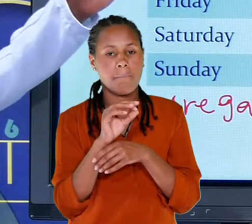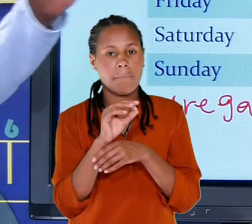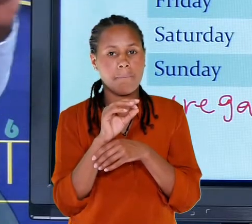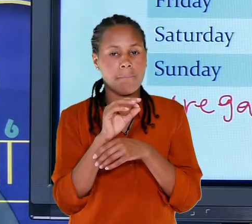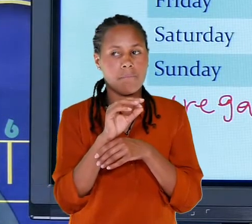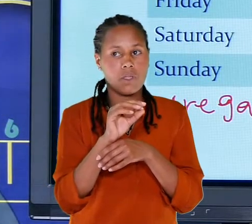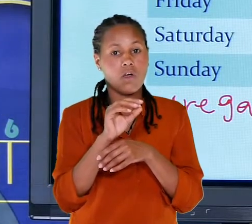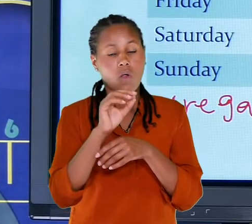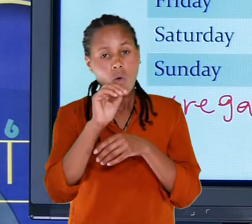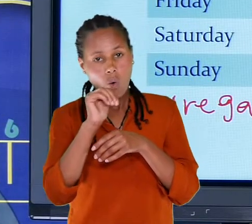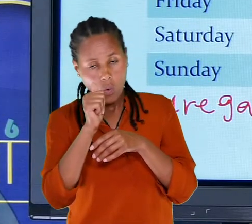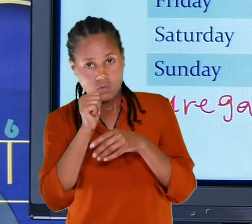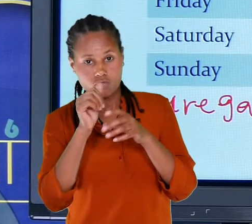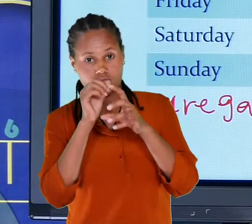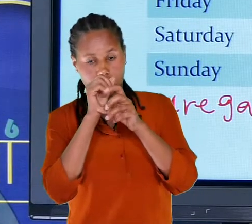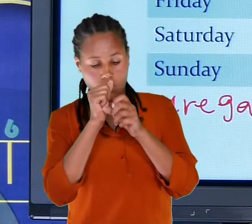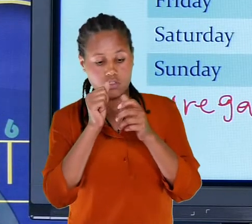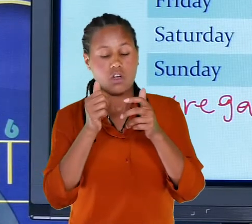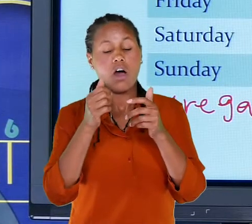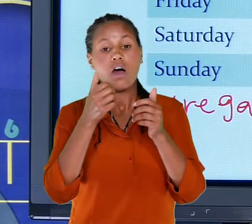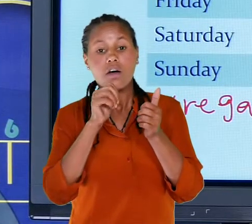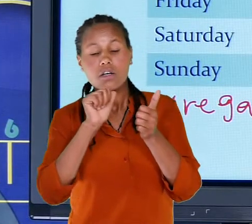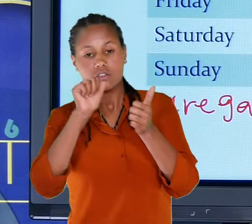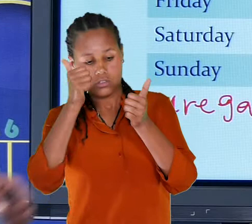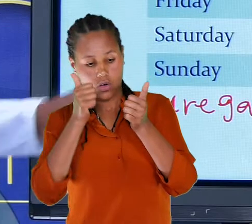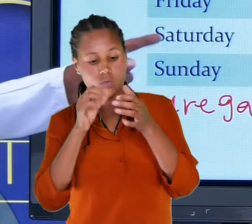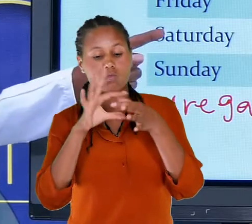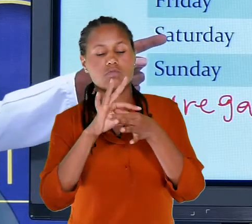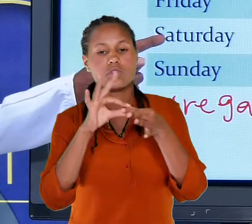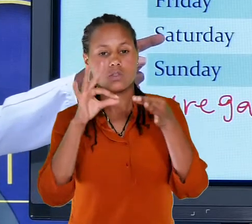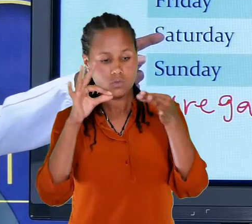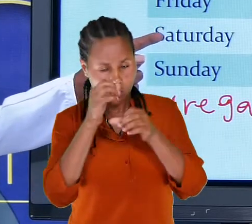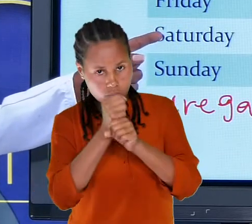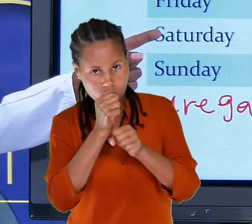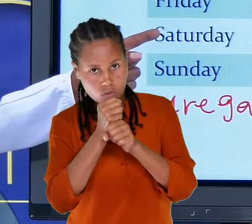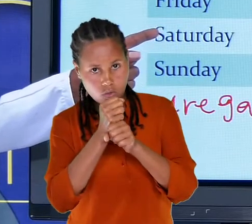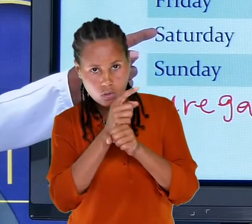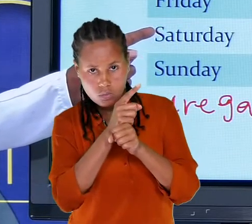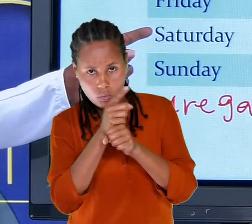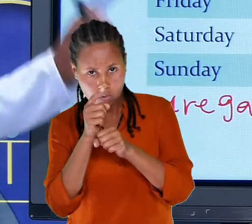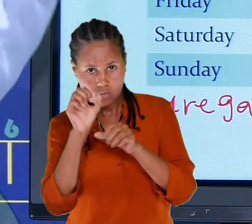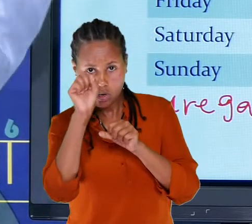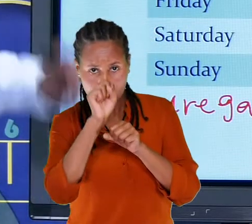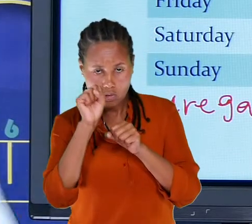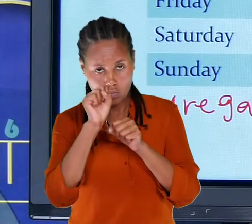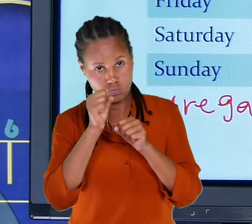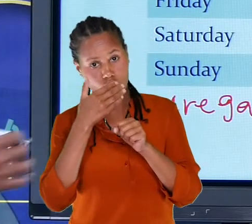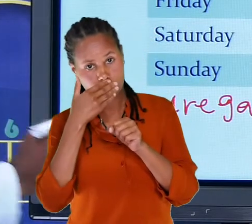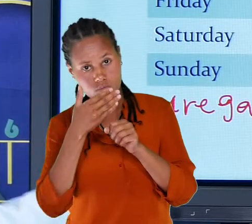Let's make another sentence, or let's write another sentence. Could you write about Saturday?